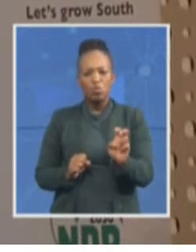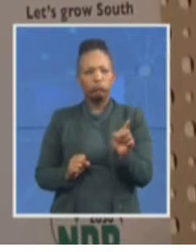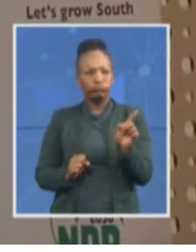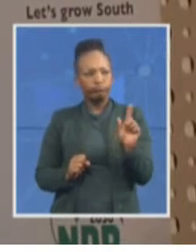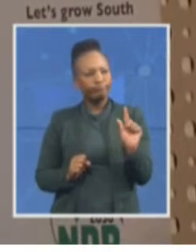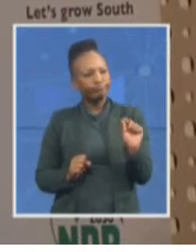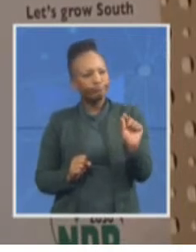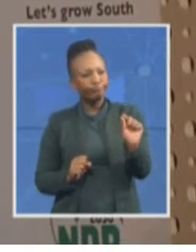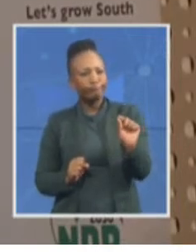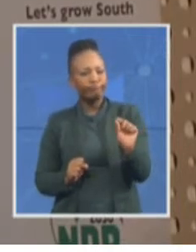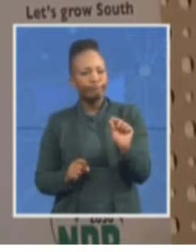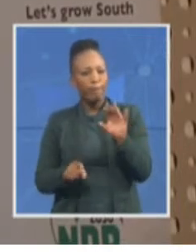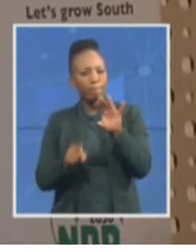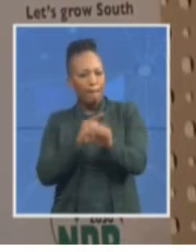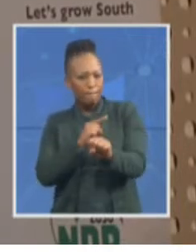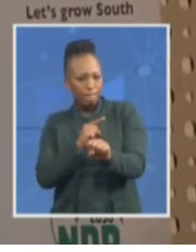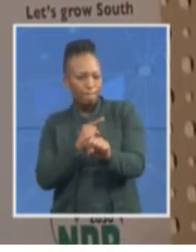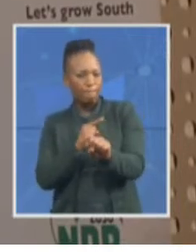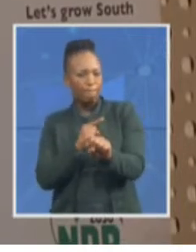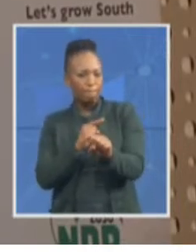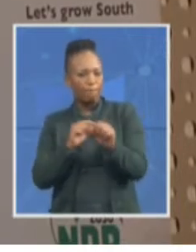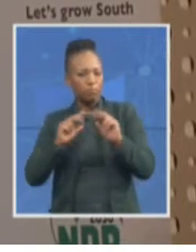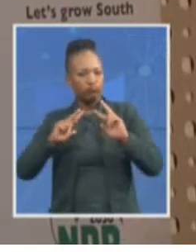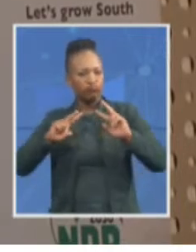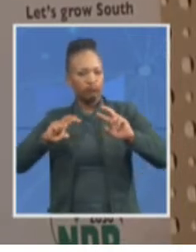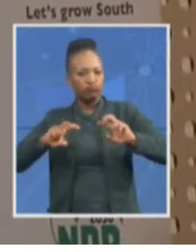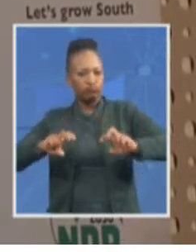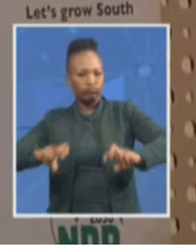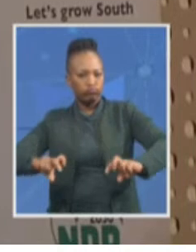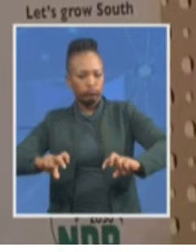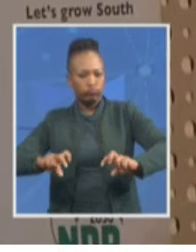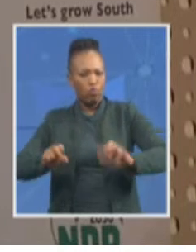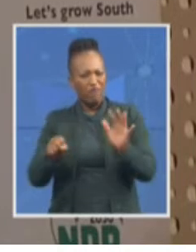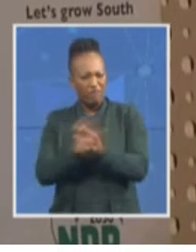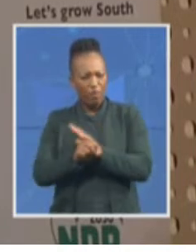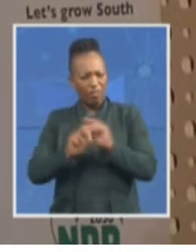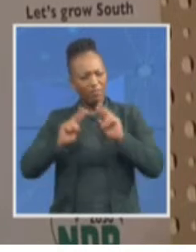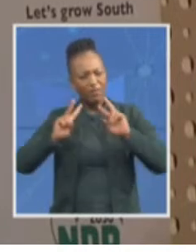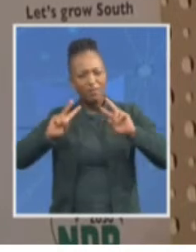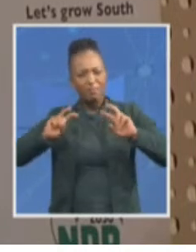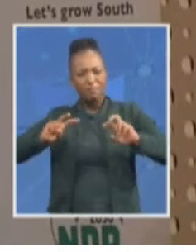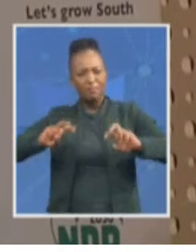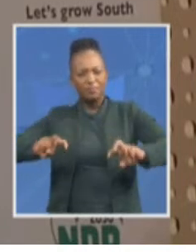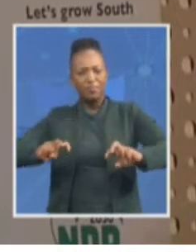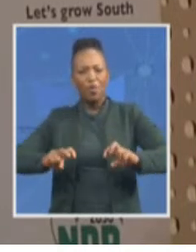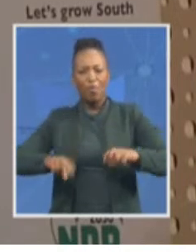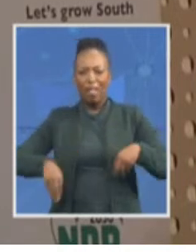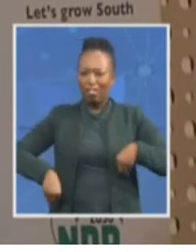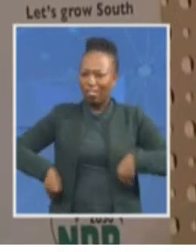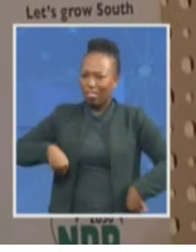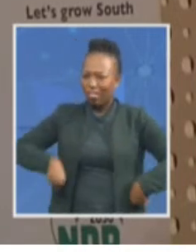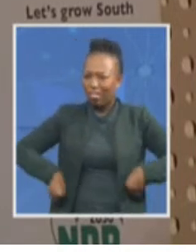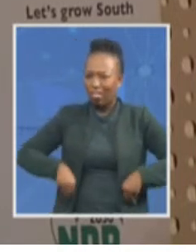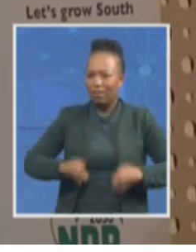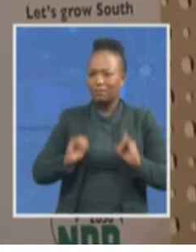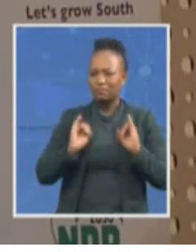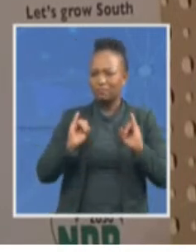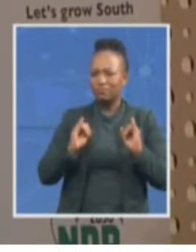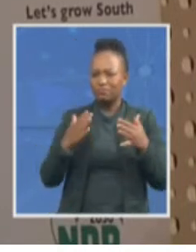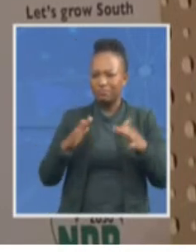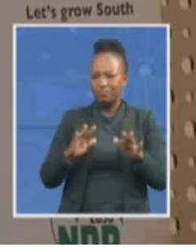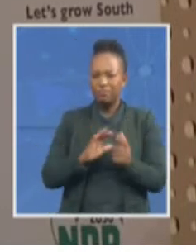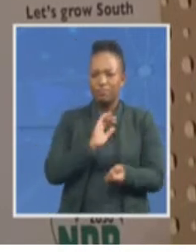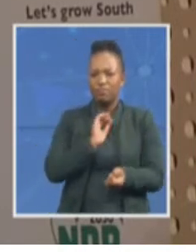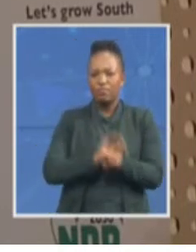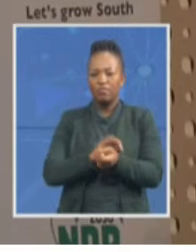investigating in their intensive investigation of maladministration and corruption within the NLC, and urged